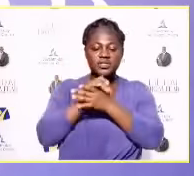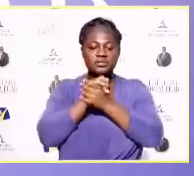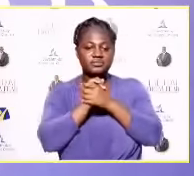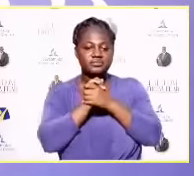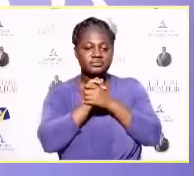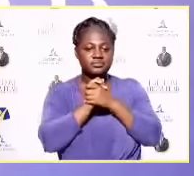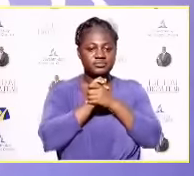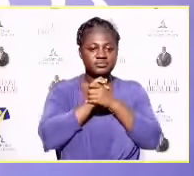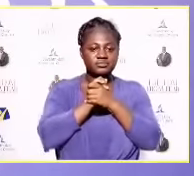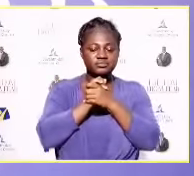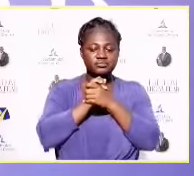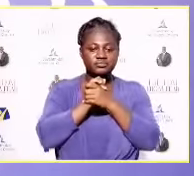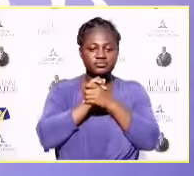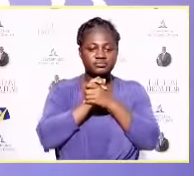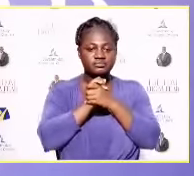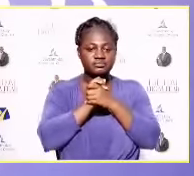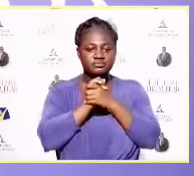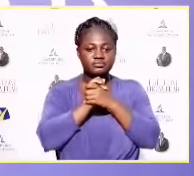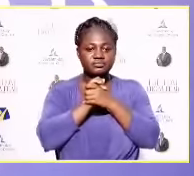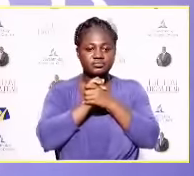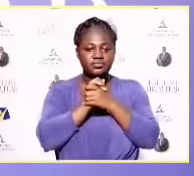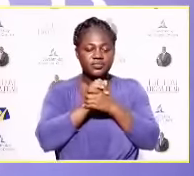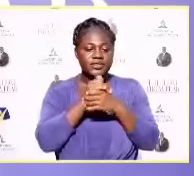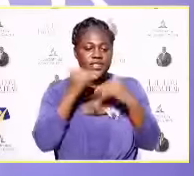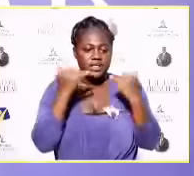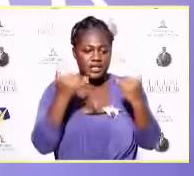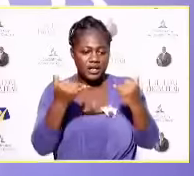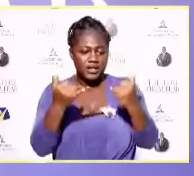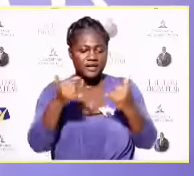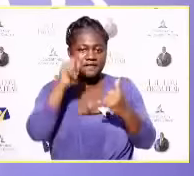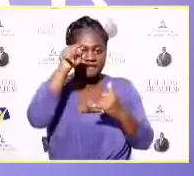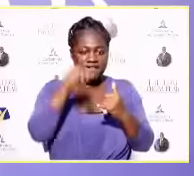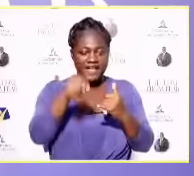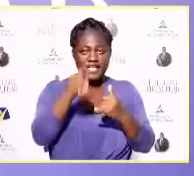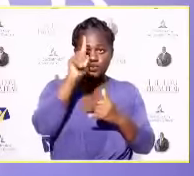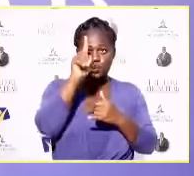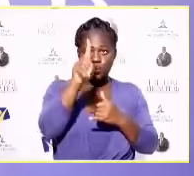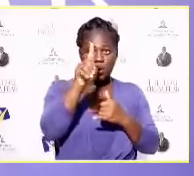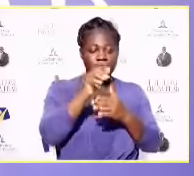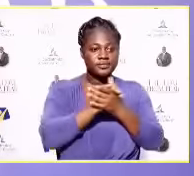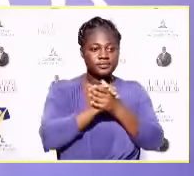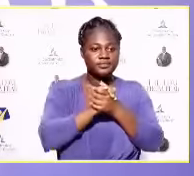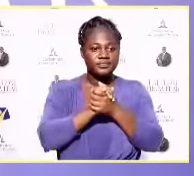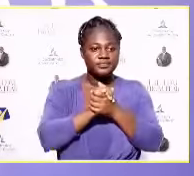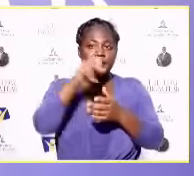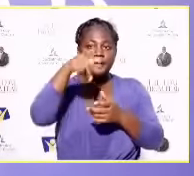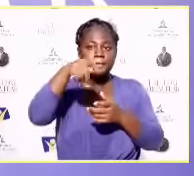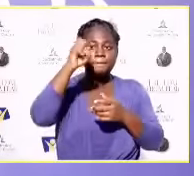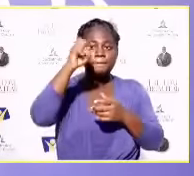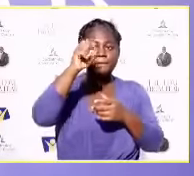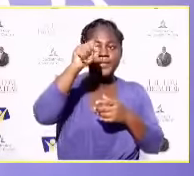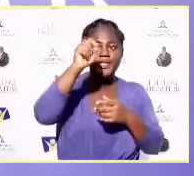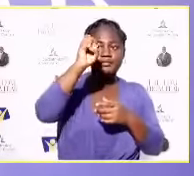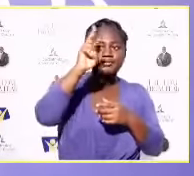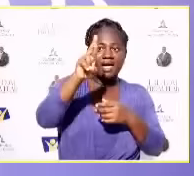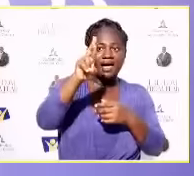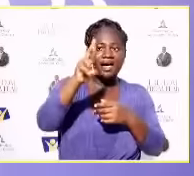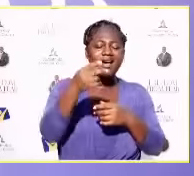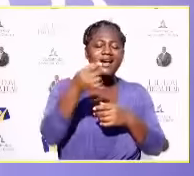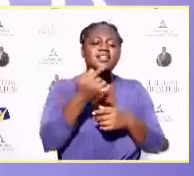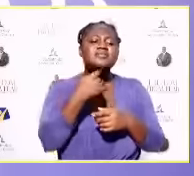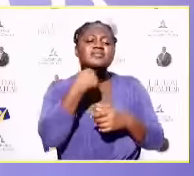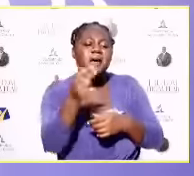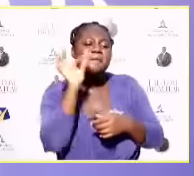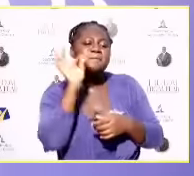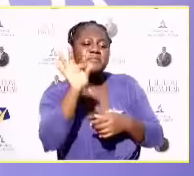akasafua ekasansu etia. Let's read from verse 1. Let's read from verse 1. Peter is condemning false